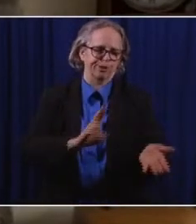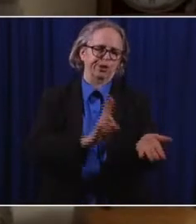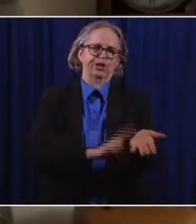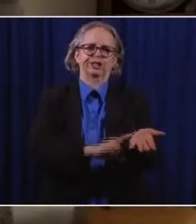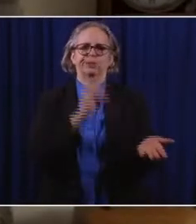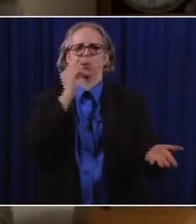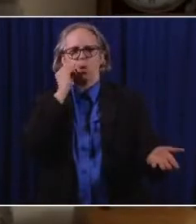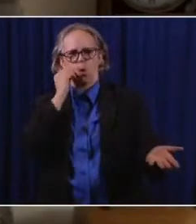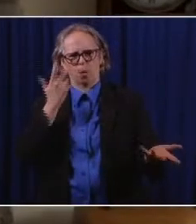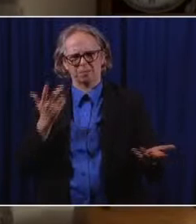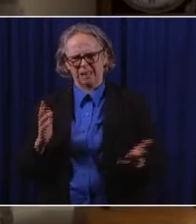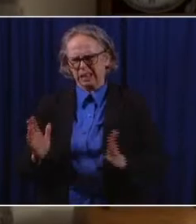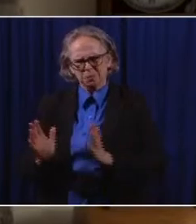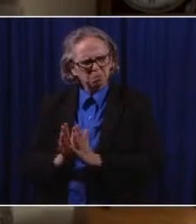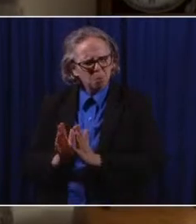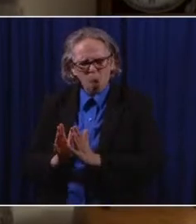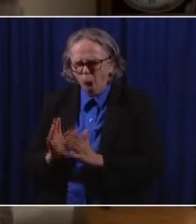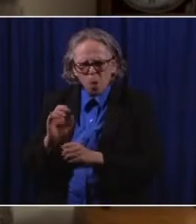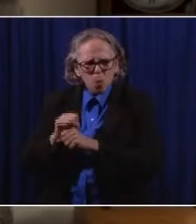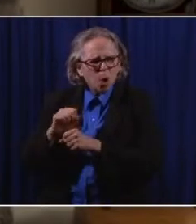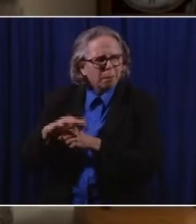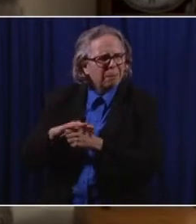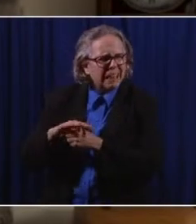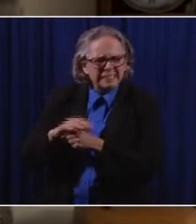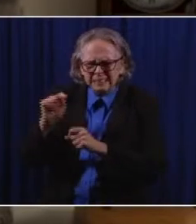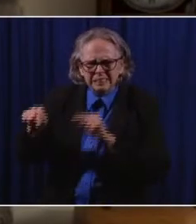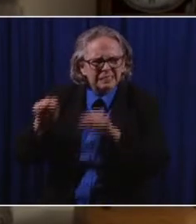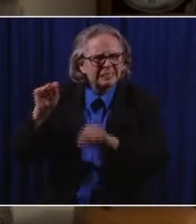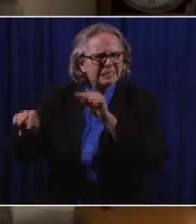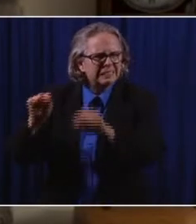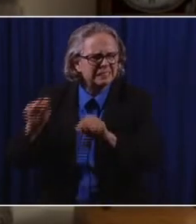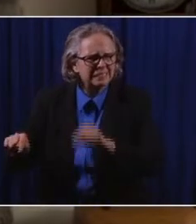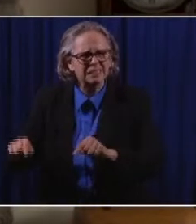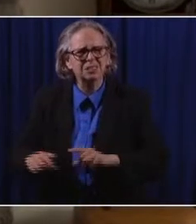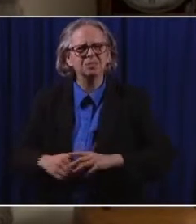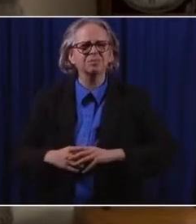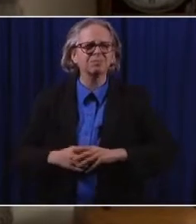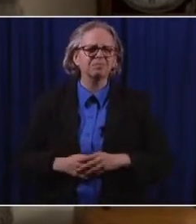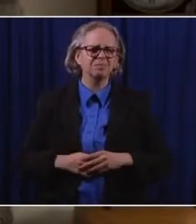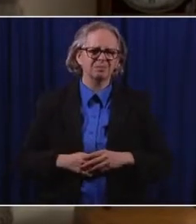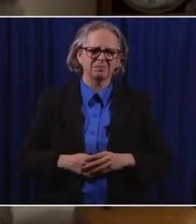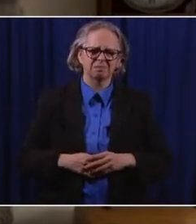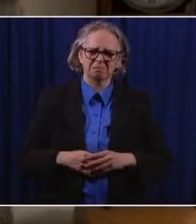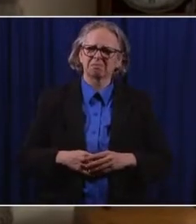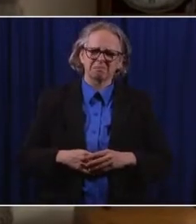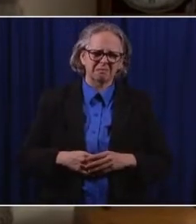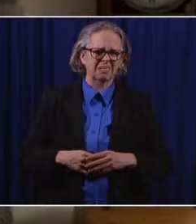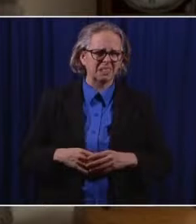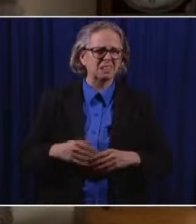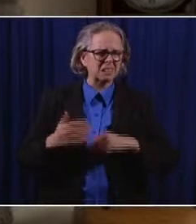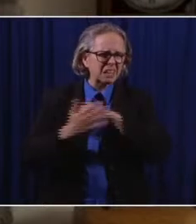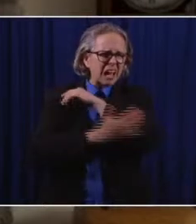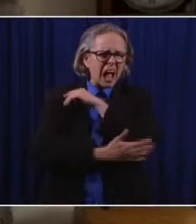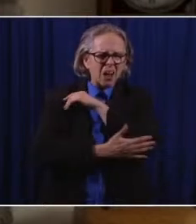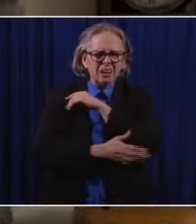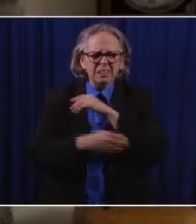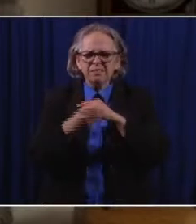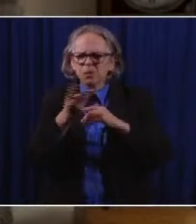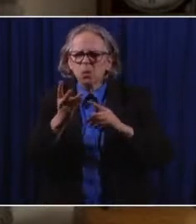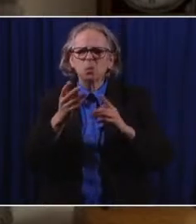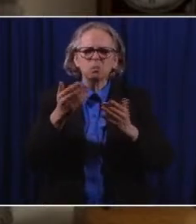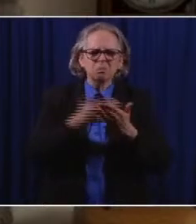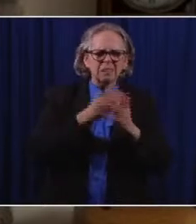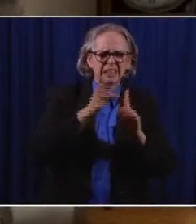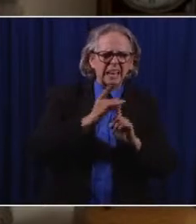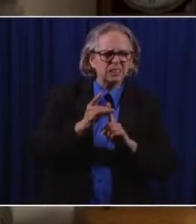a small workplace outbreak. Although the county did have some cases associated with sports teams, overall, schools are doing well